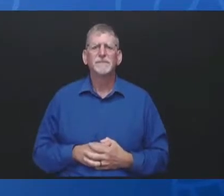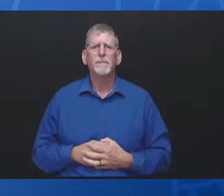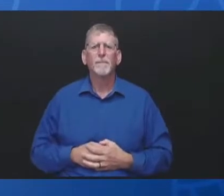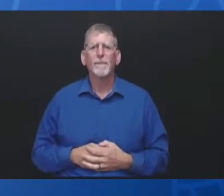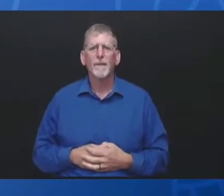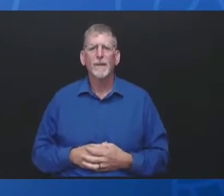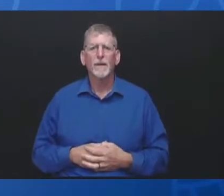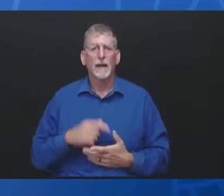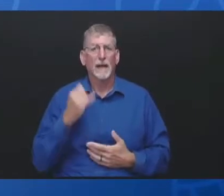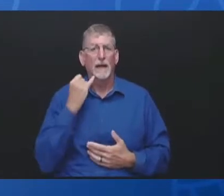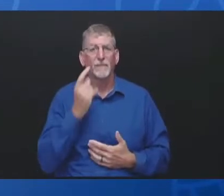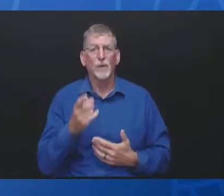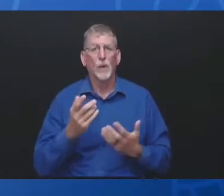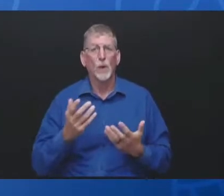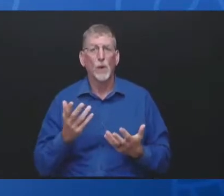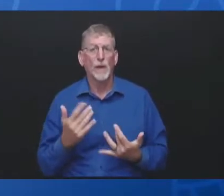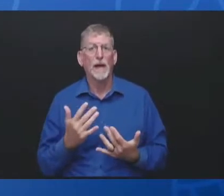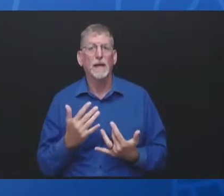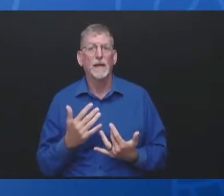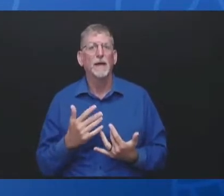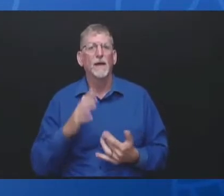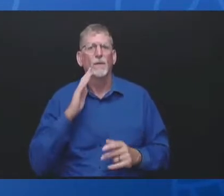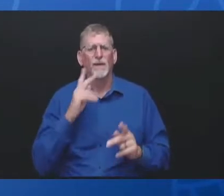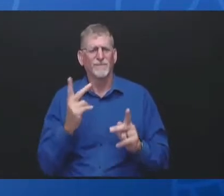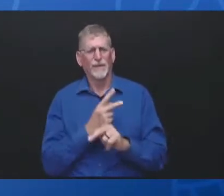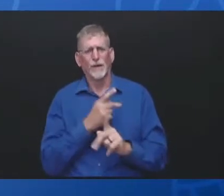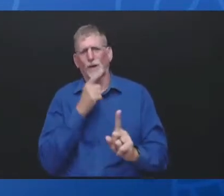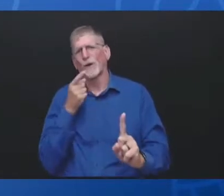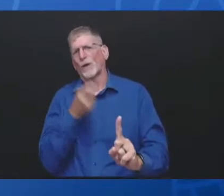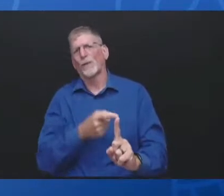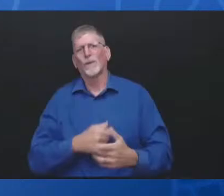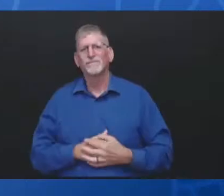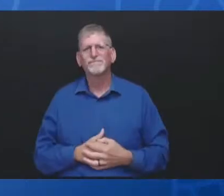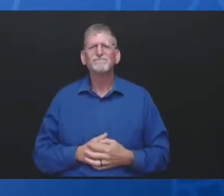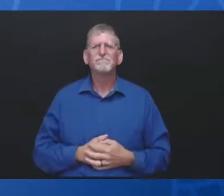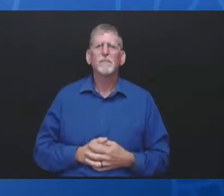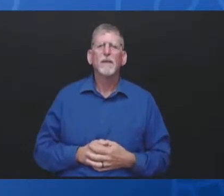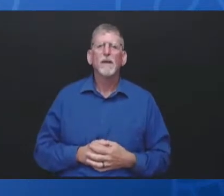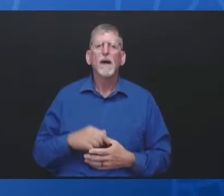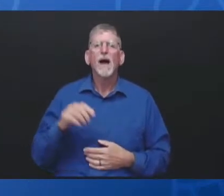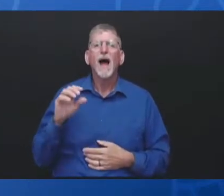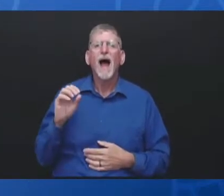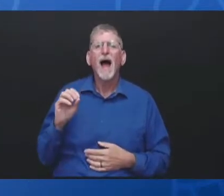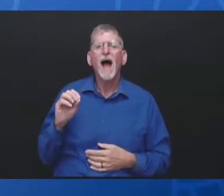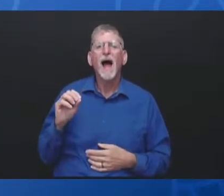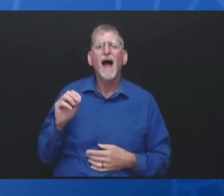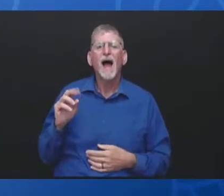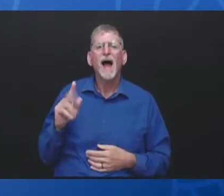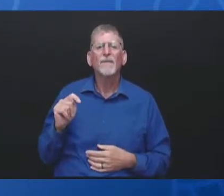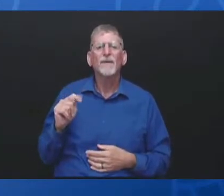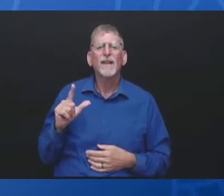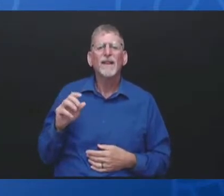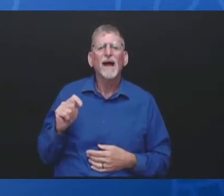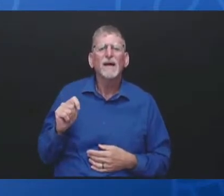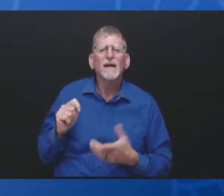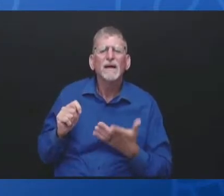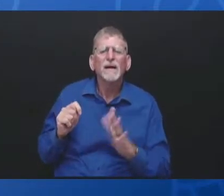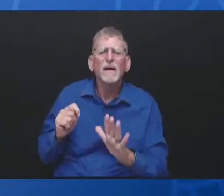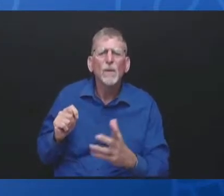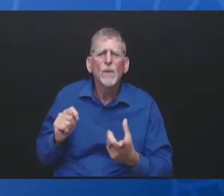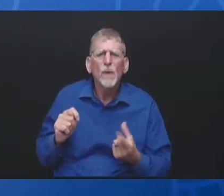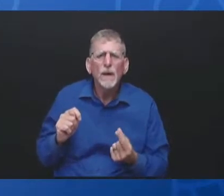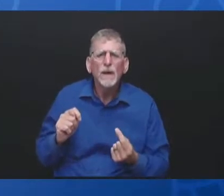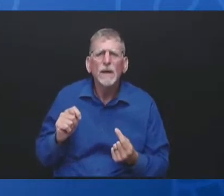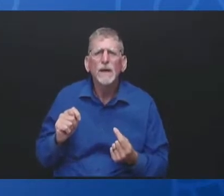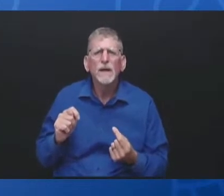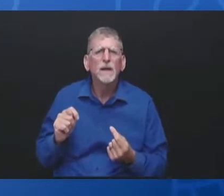by you. Right. Yeah. All right. What's your name, sir? And what outlet? News. All right. Thank you. Welcome aboard. Thank you very much.